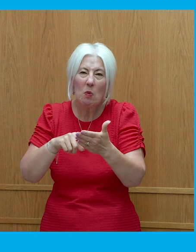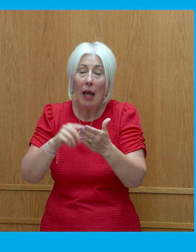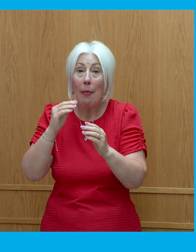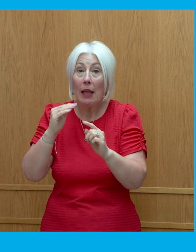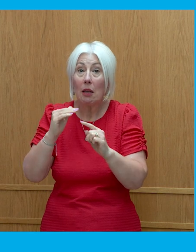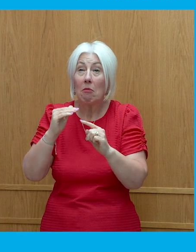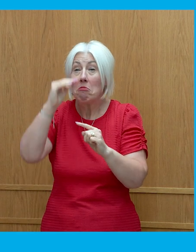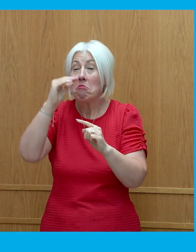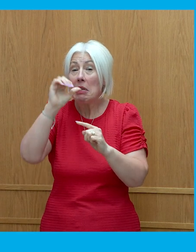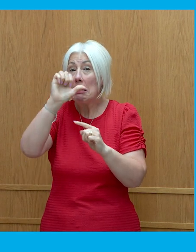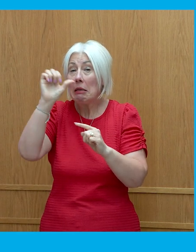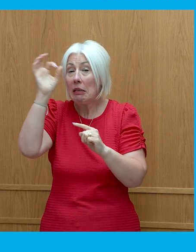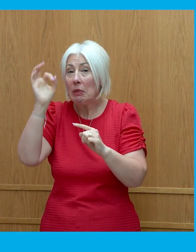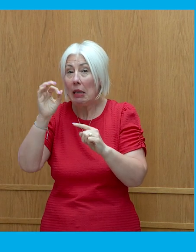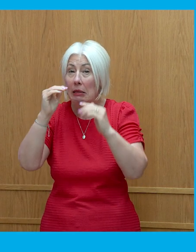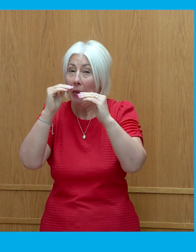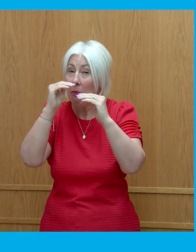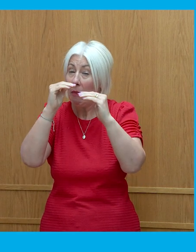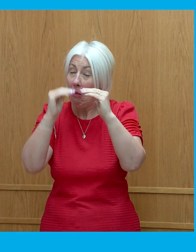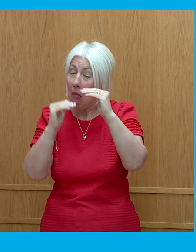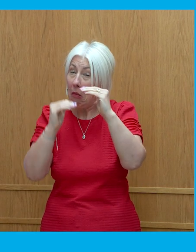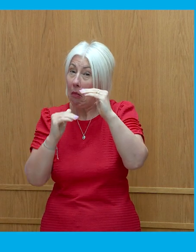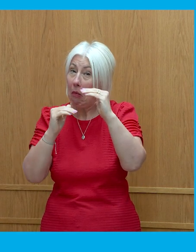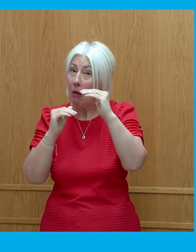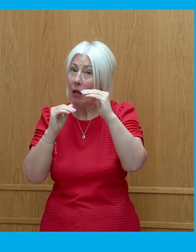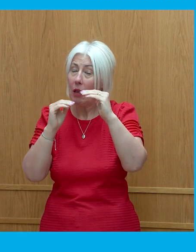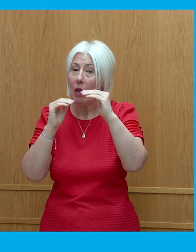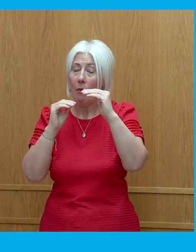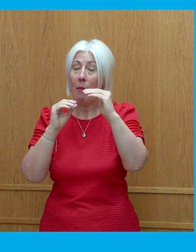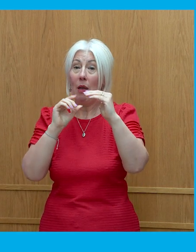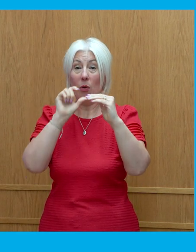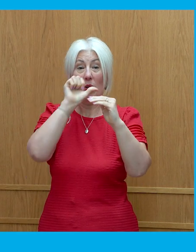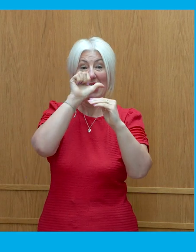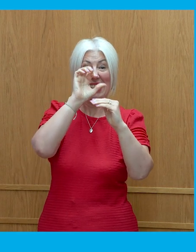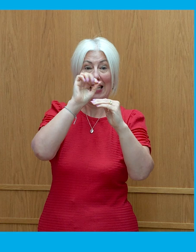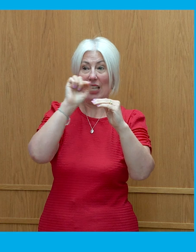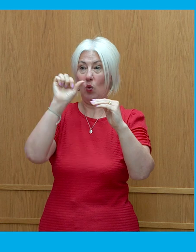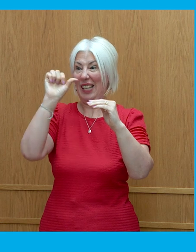66. I would guess it's below 66, but above 60.